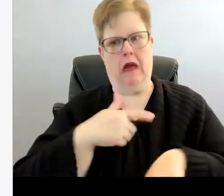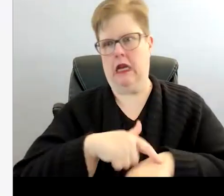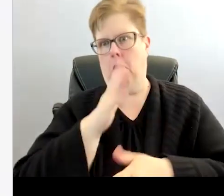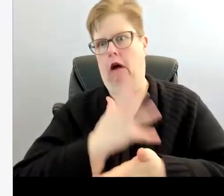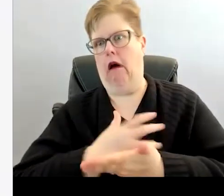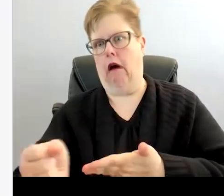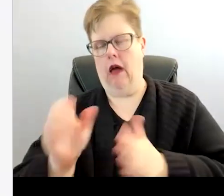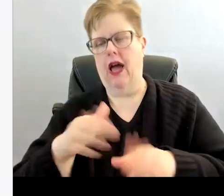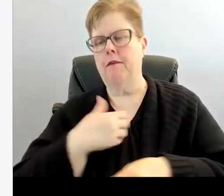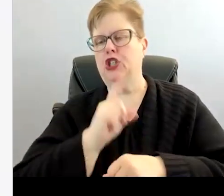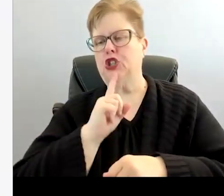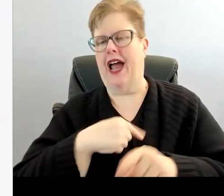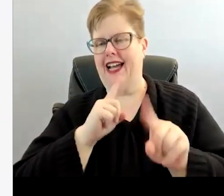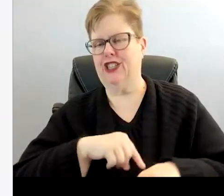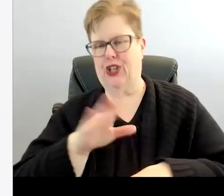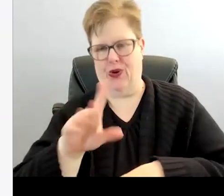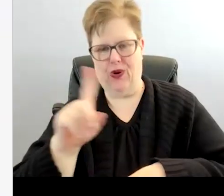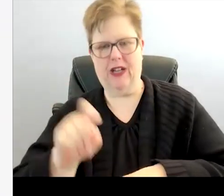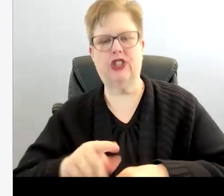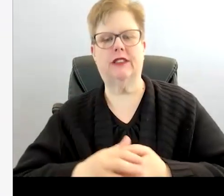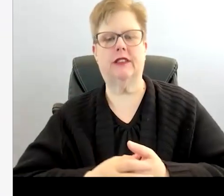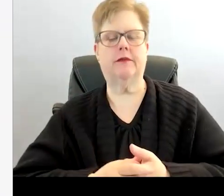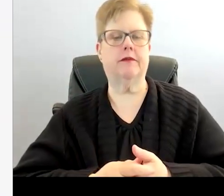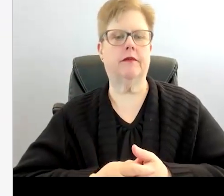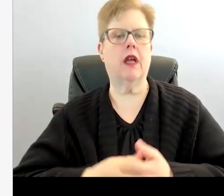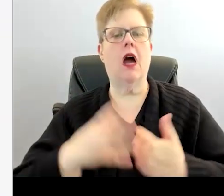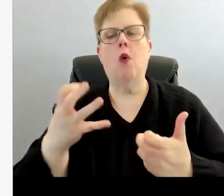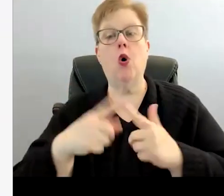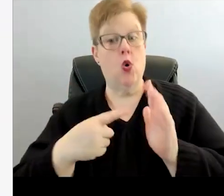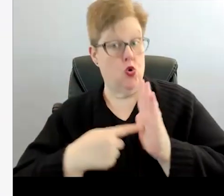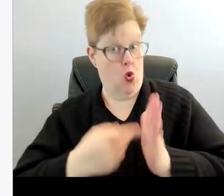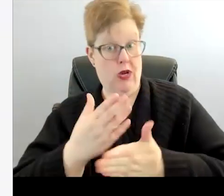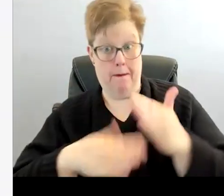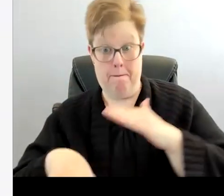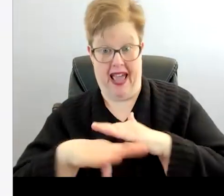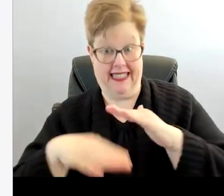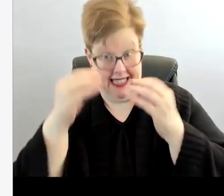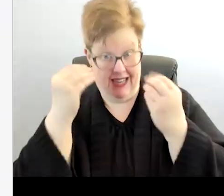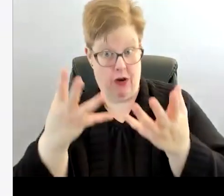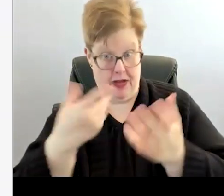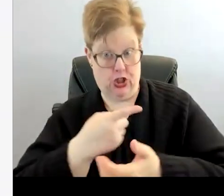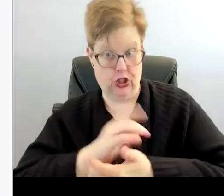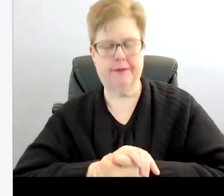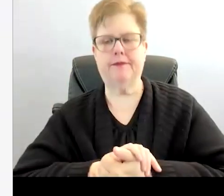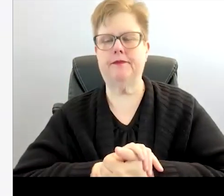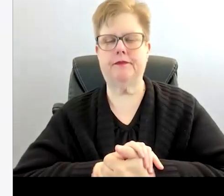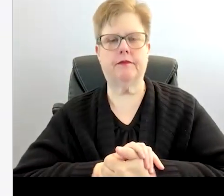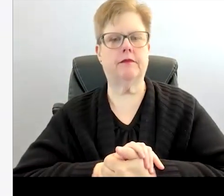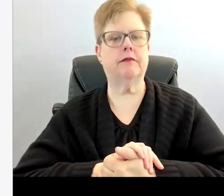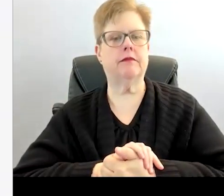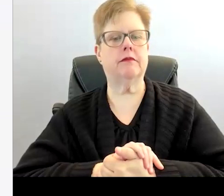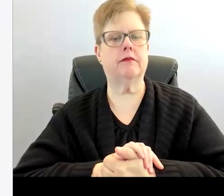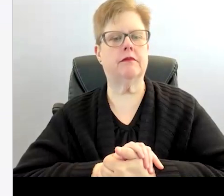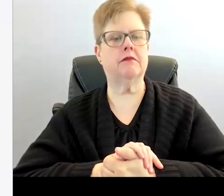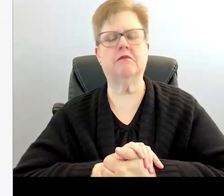want to make sure I answer your questions. But I do want to show you some basics right now. This page looks very